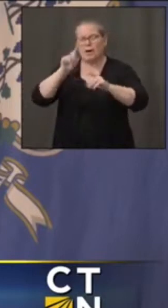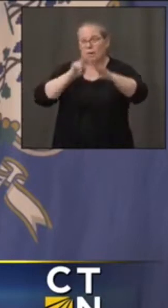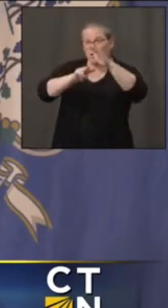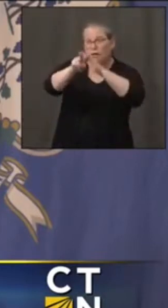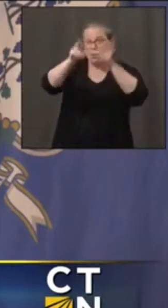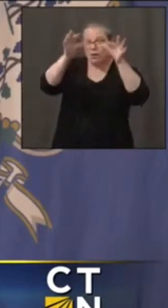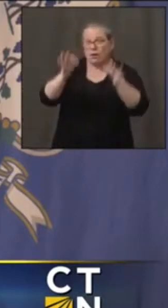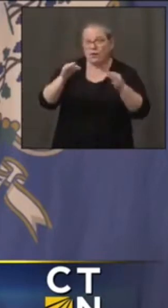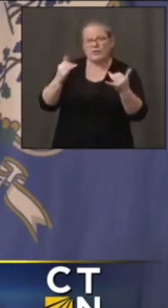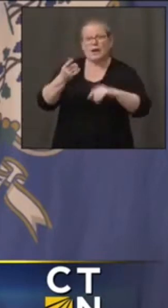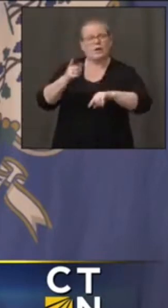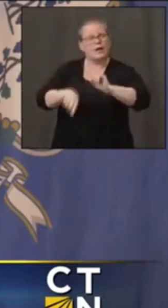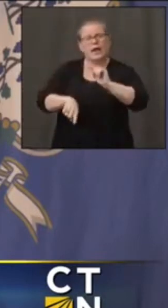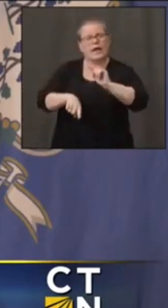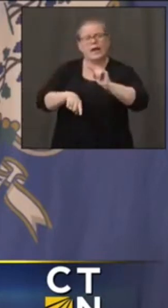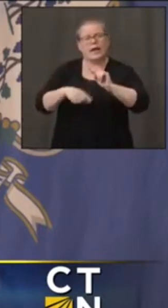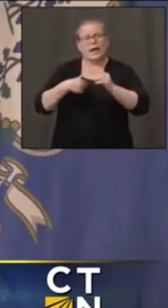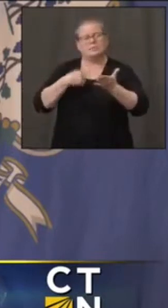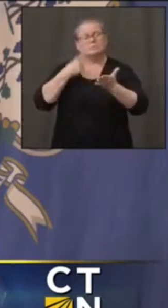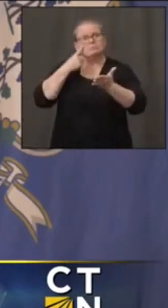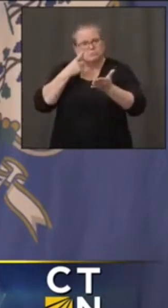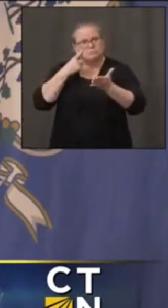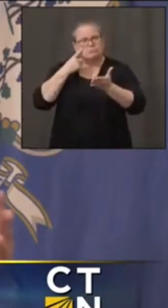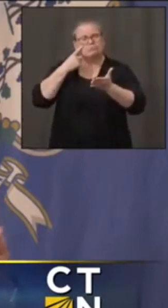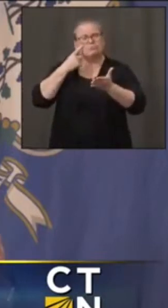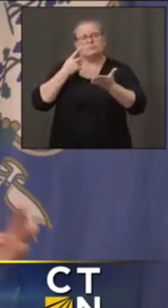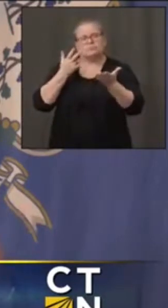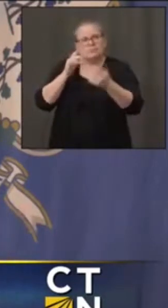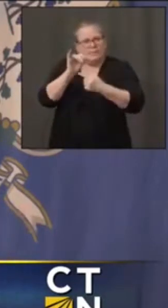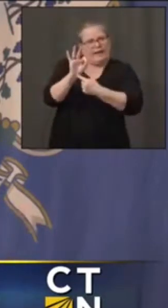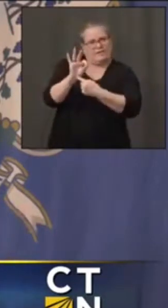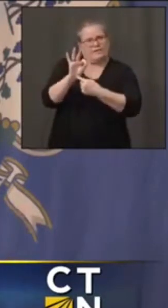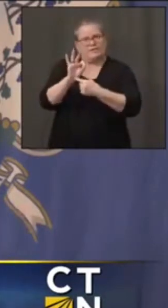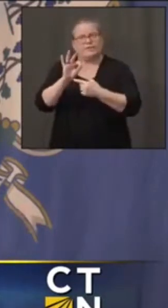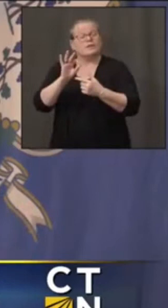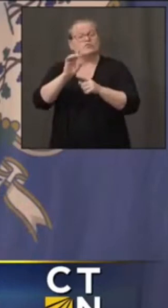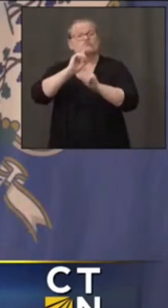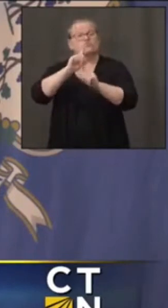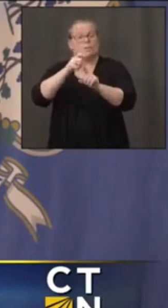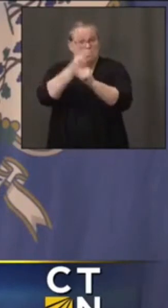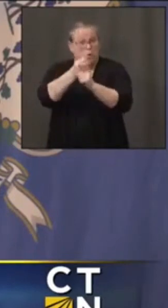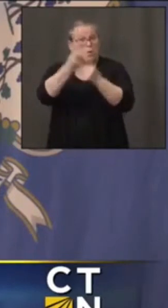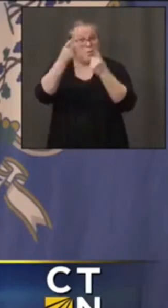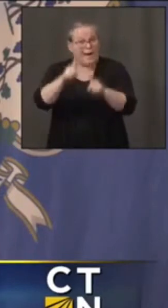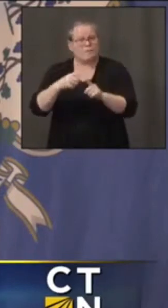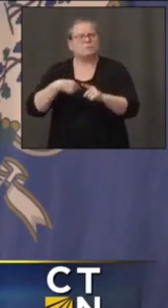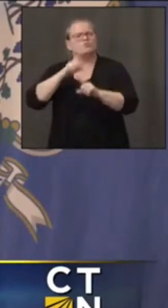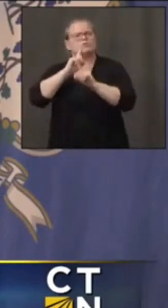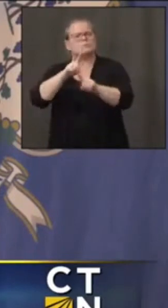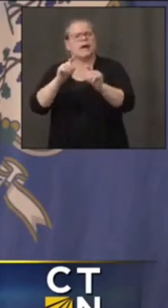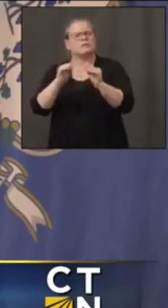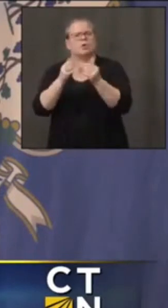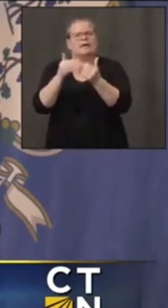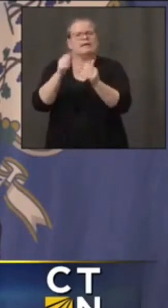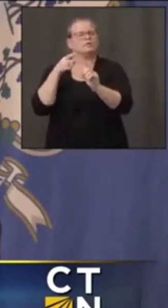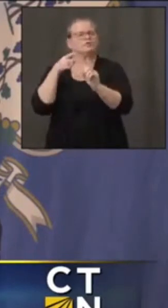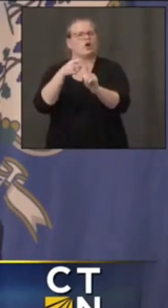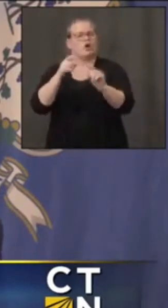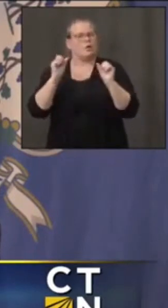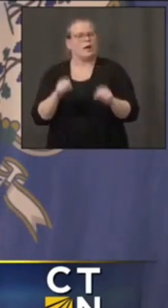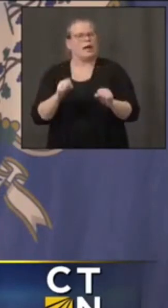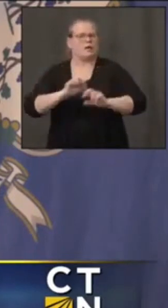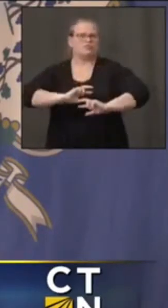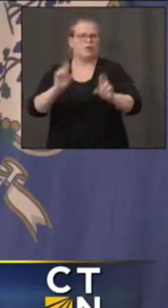point, that we have much better ability to target our response than we had back in April. And I think even though I've seen some